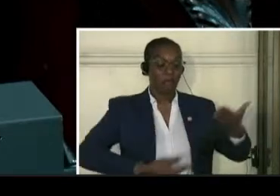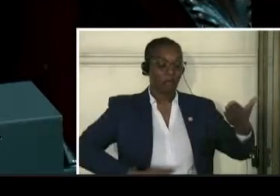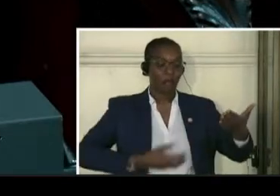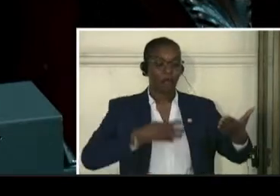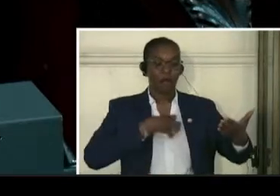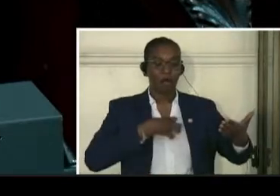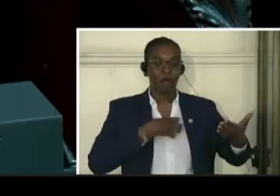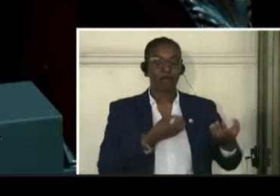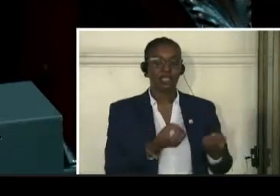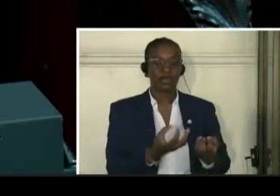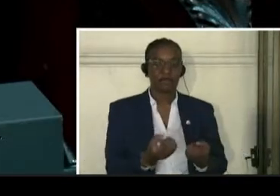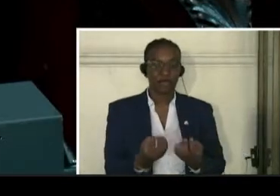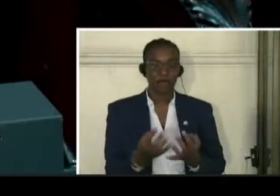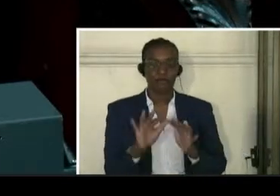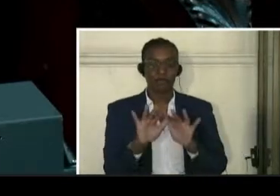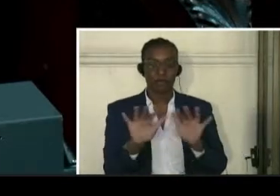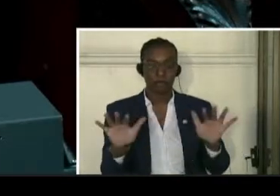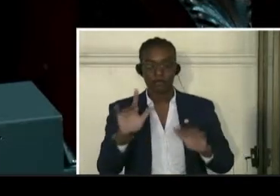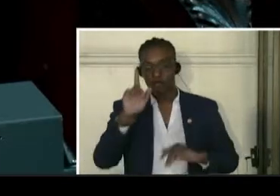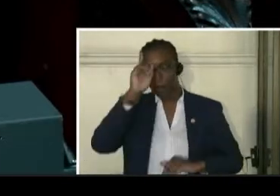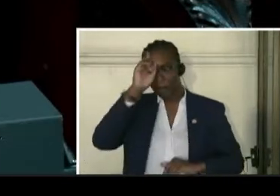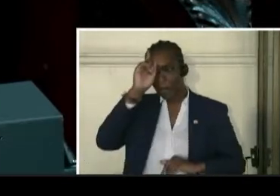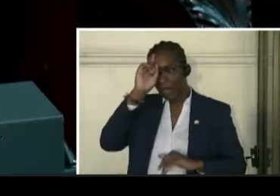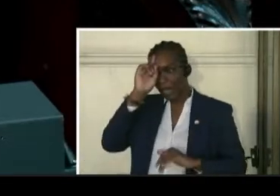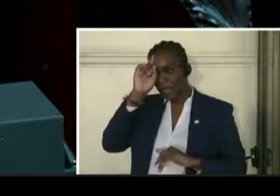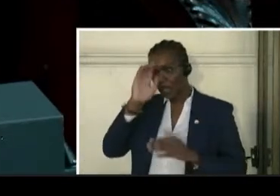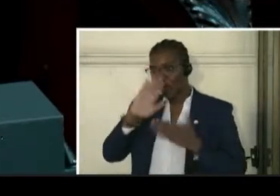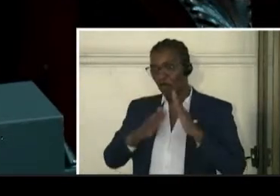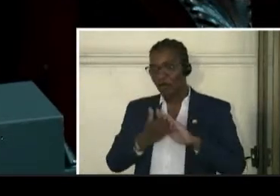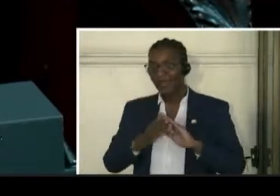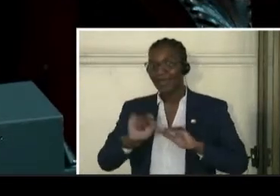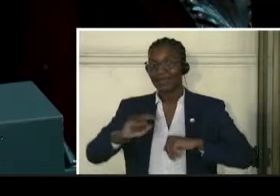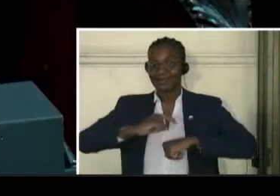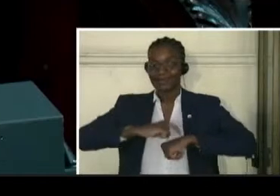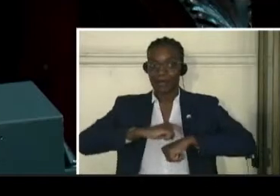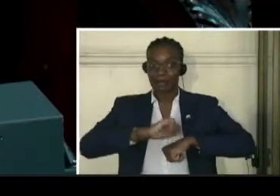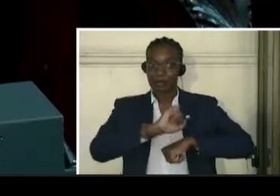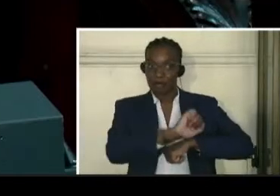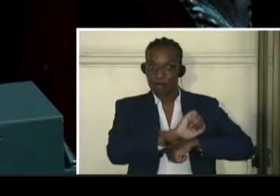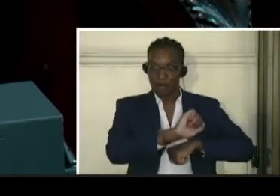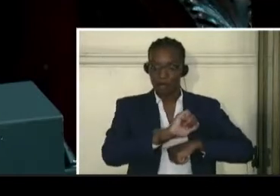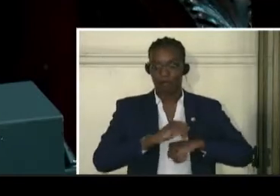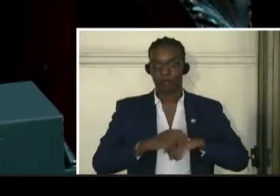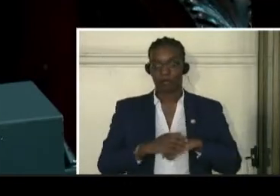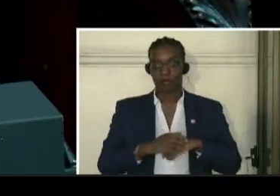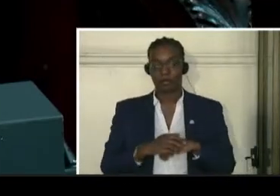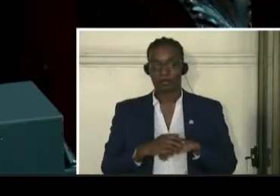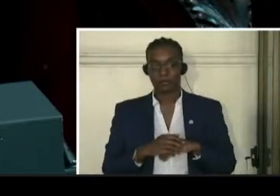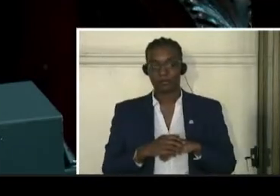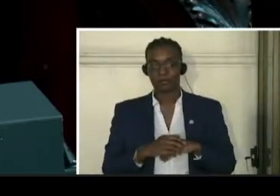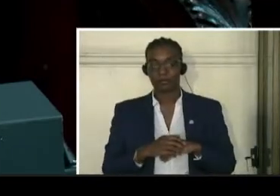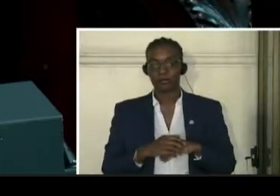did they issue to the black communities in their times?